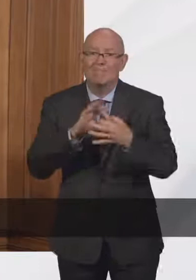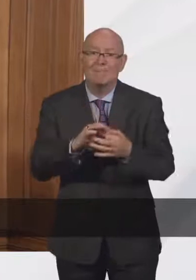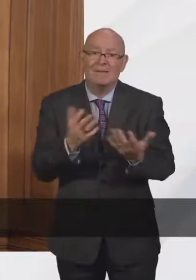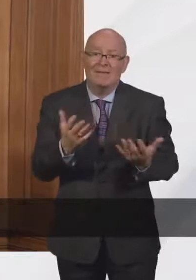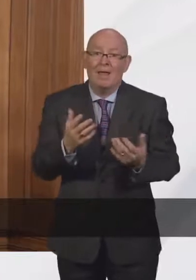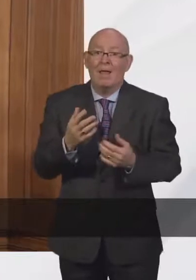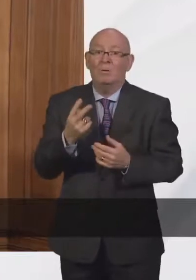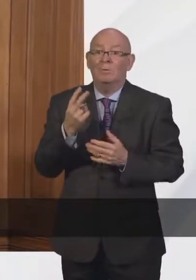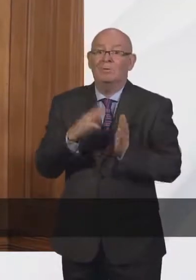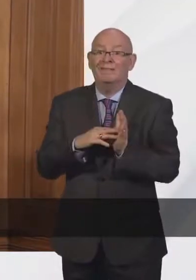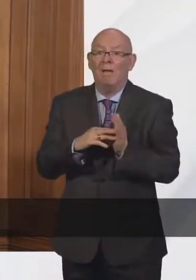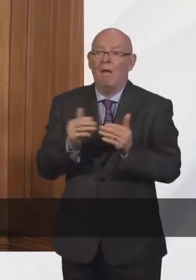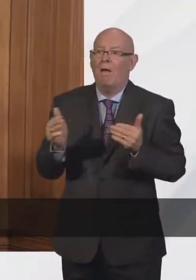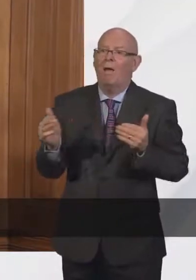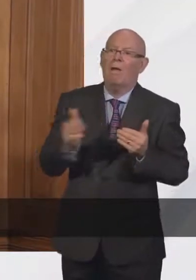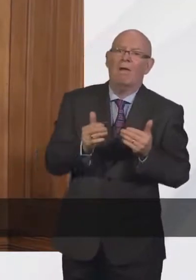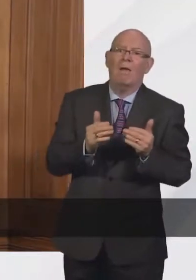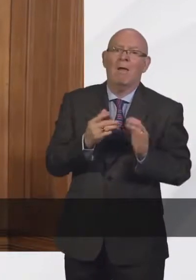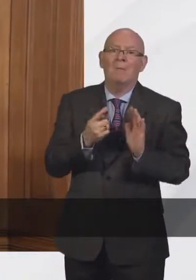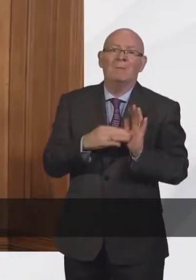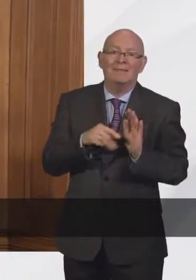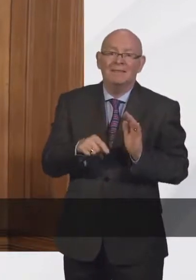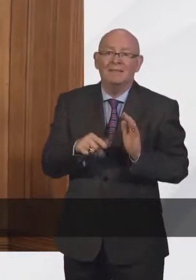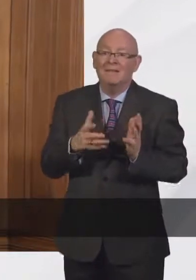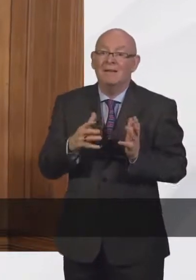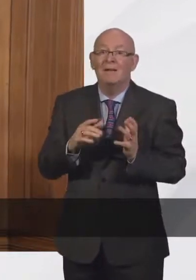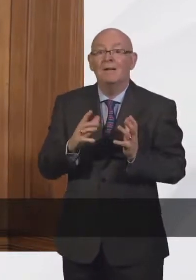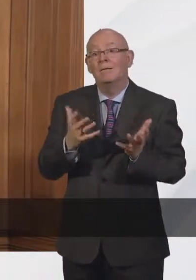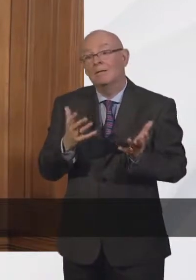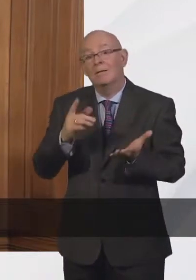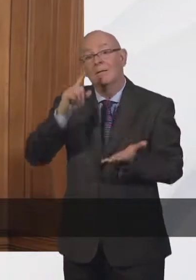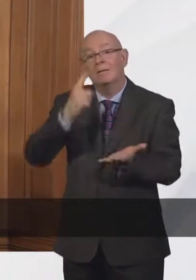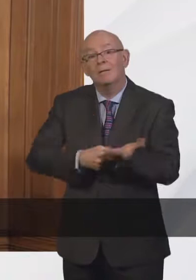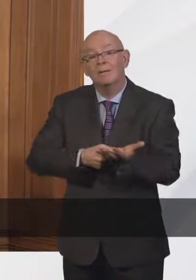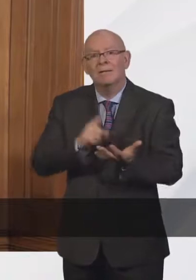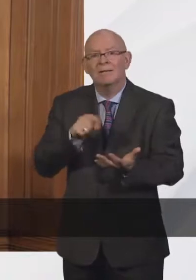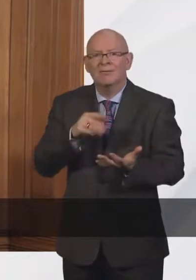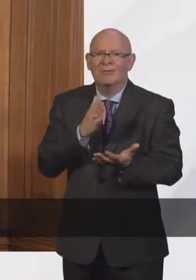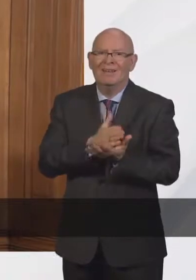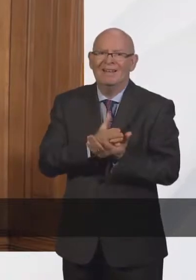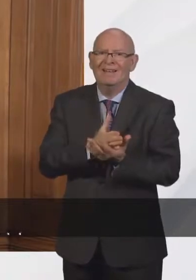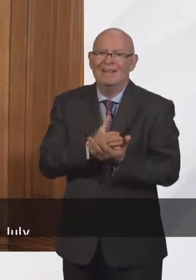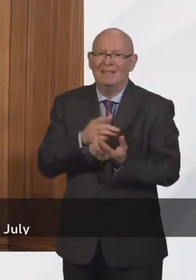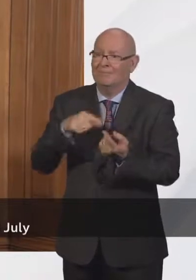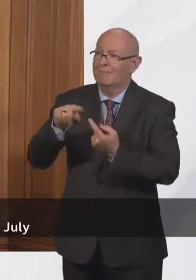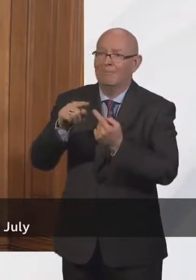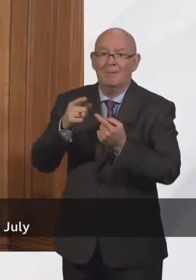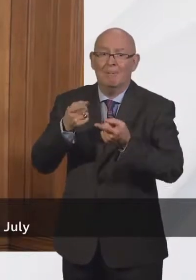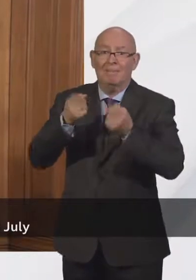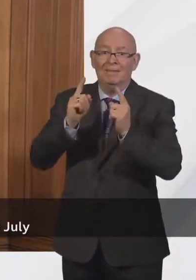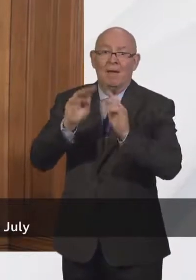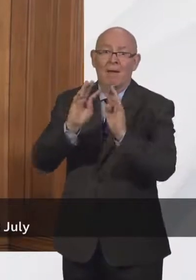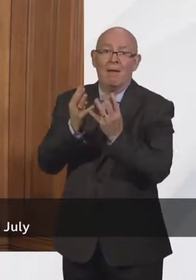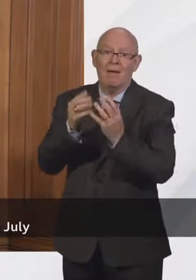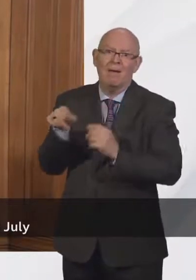next while, we are going to be living with this virus for a very long time. If we have to wait until natural immunity